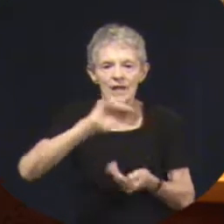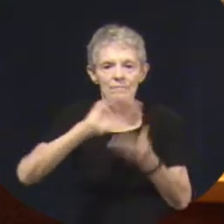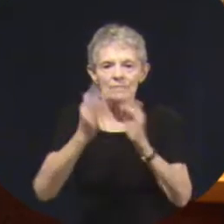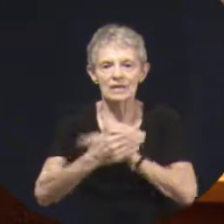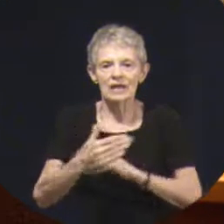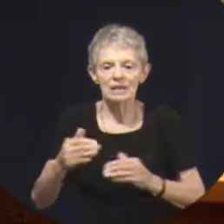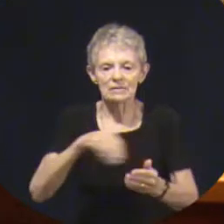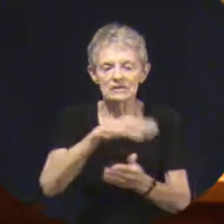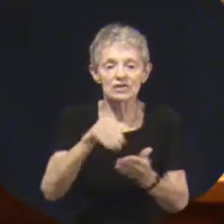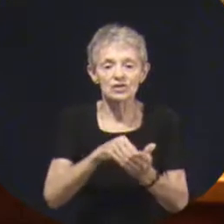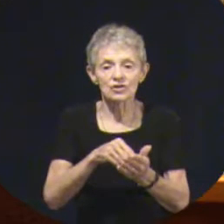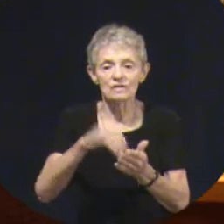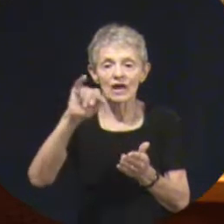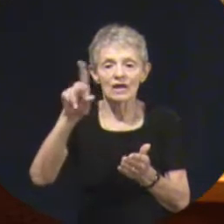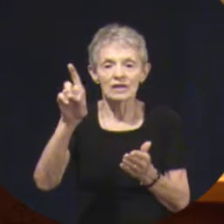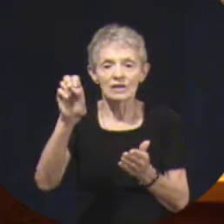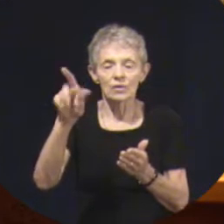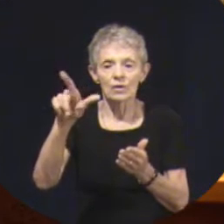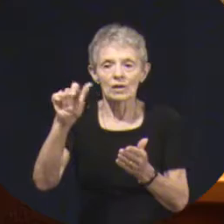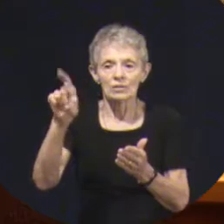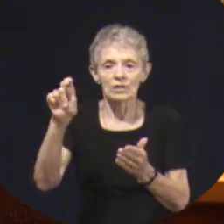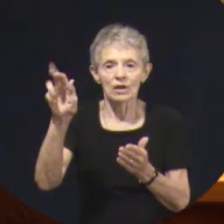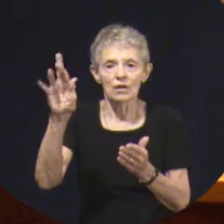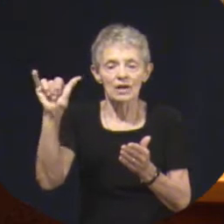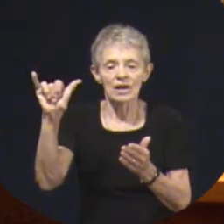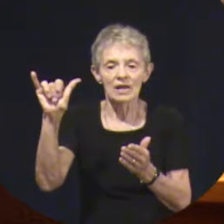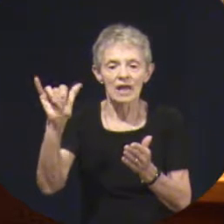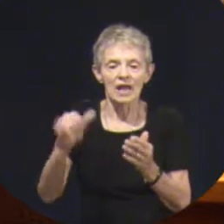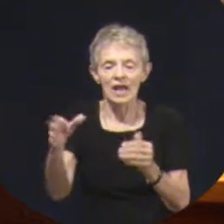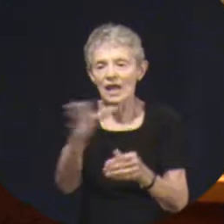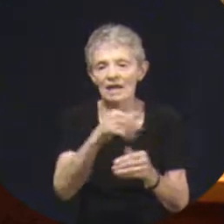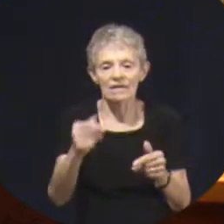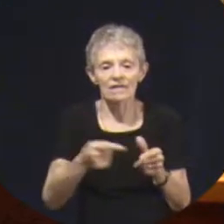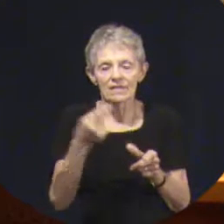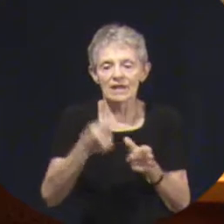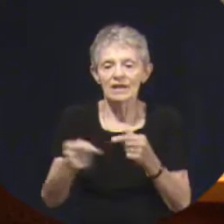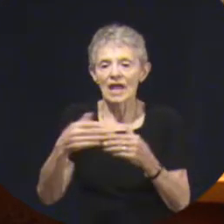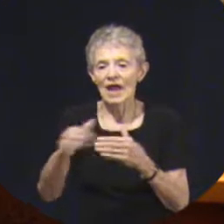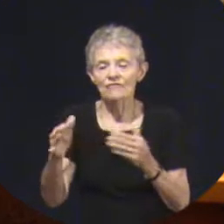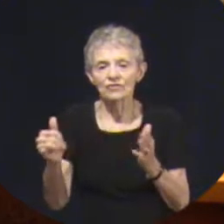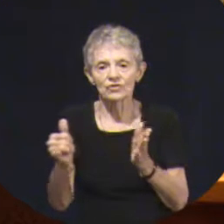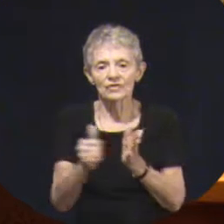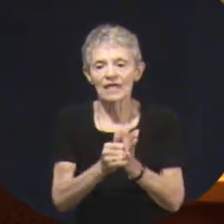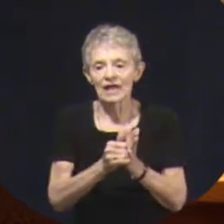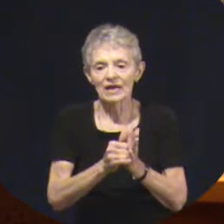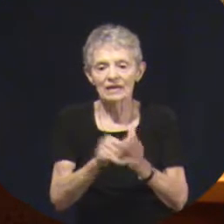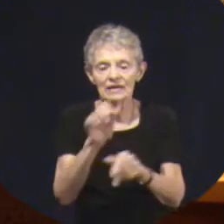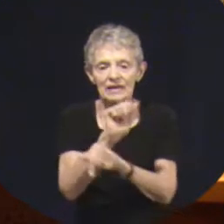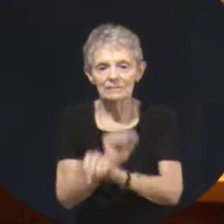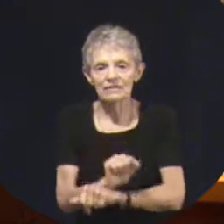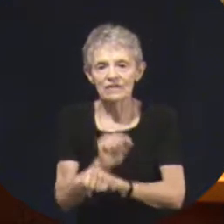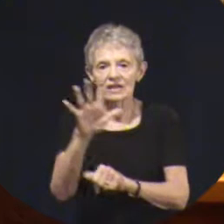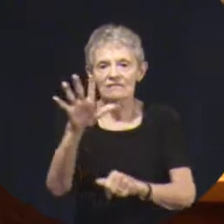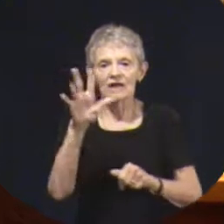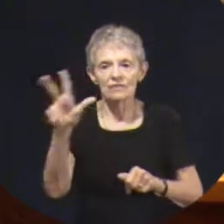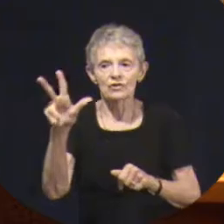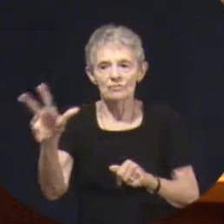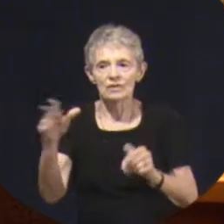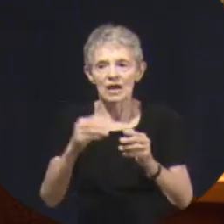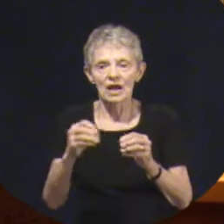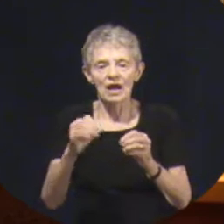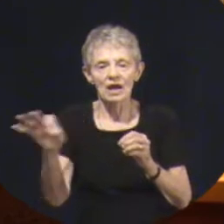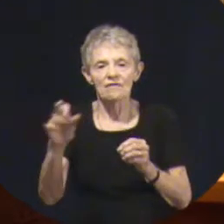idolatry. And the peoples married into the indigenous peoples. And then after the great Babylonian captivity in 533, the